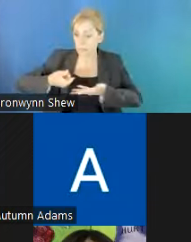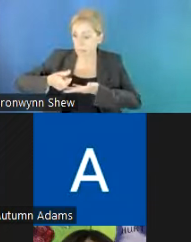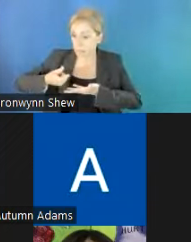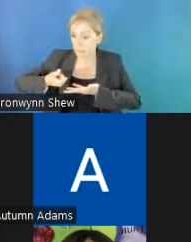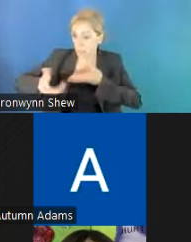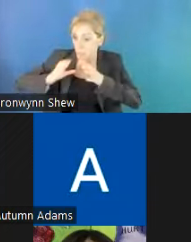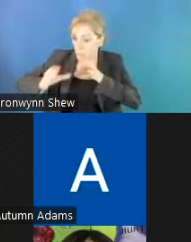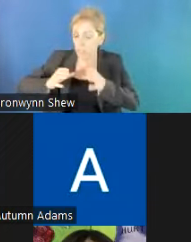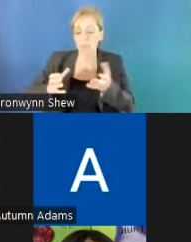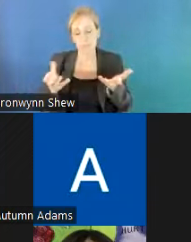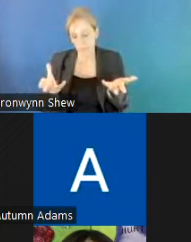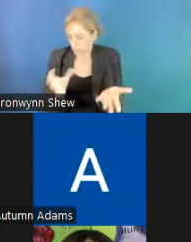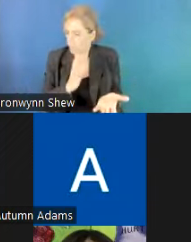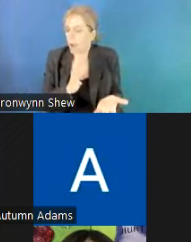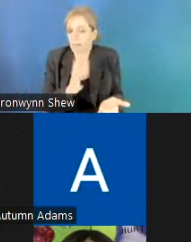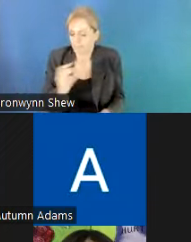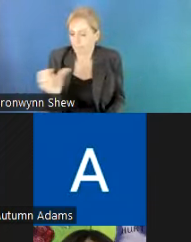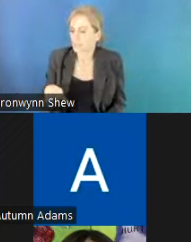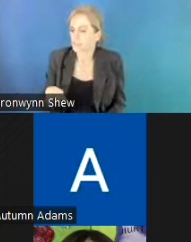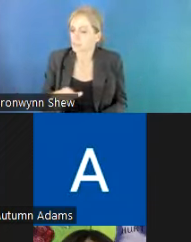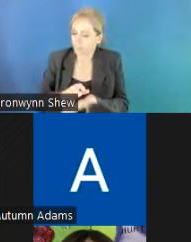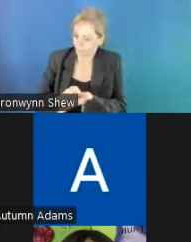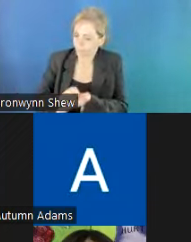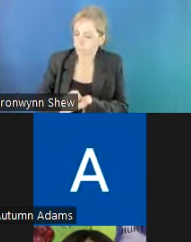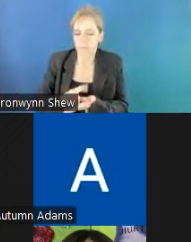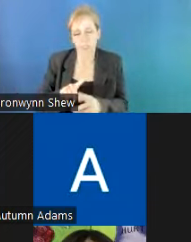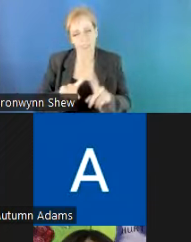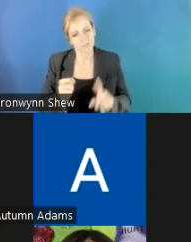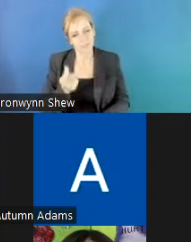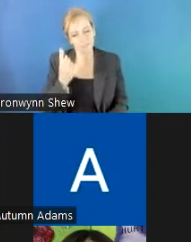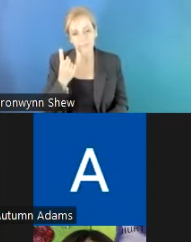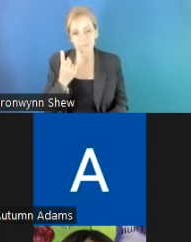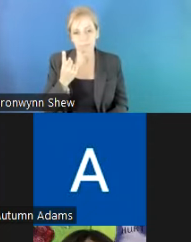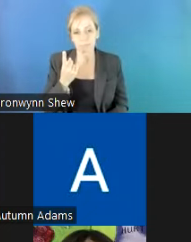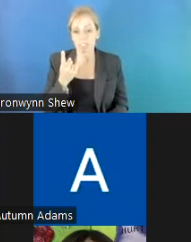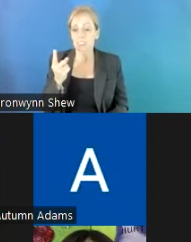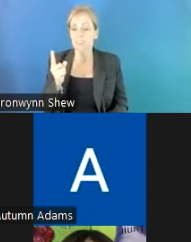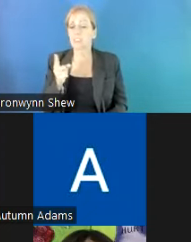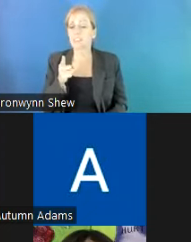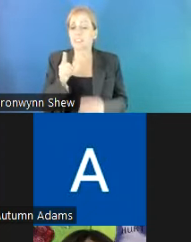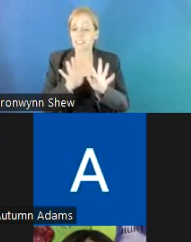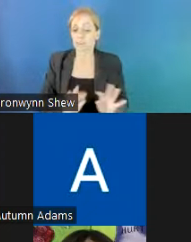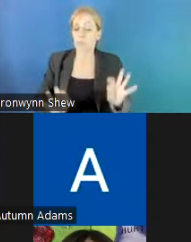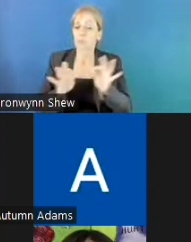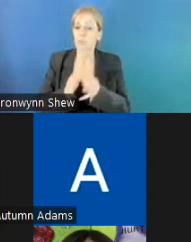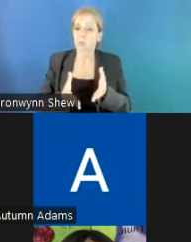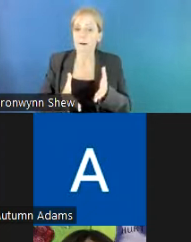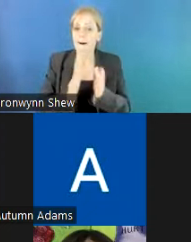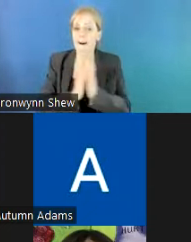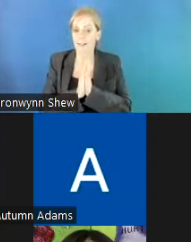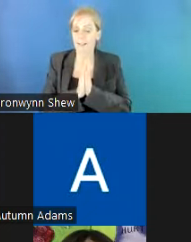yes. But again, it's important to ask the survivor what their preference is, which